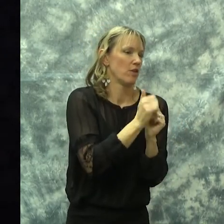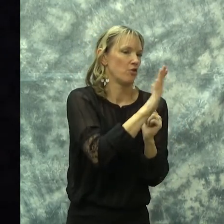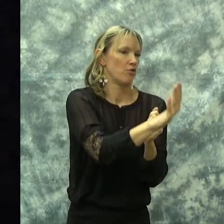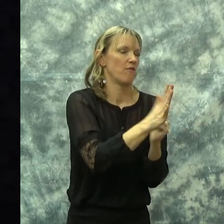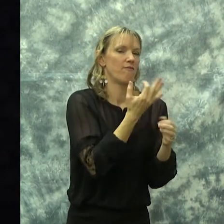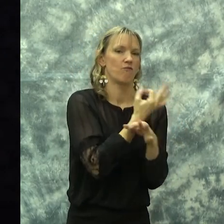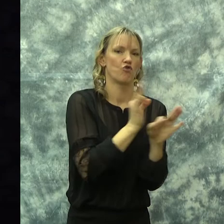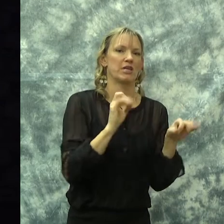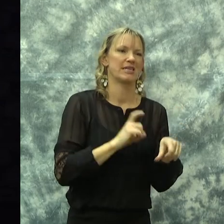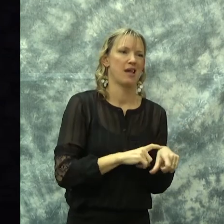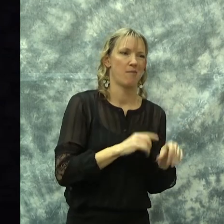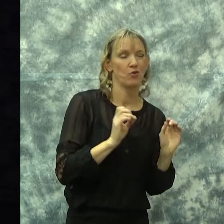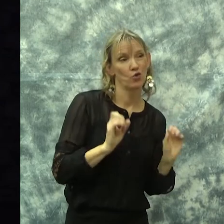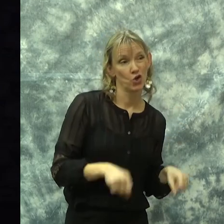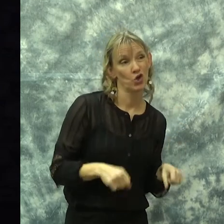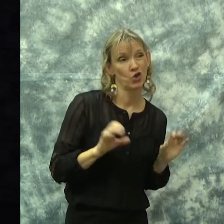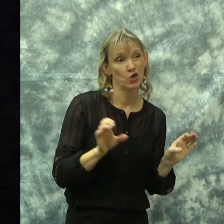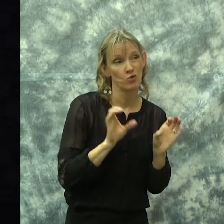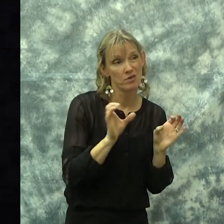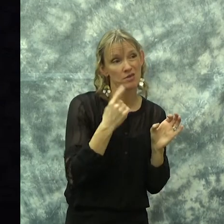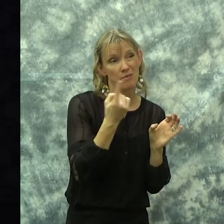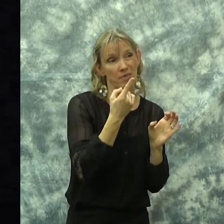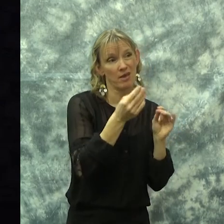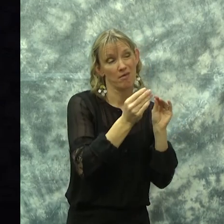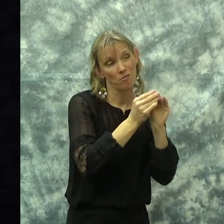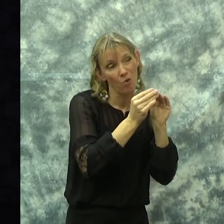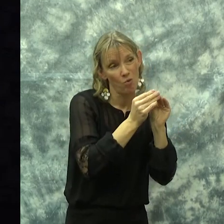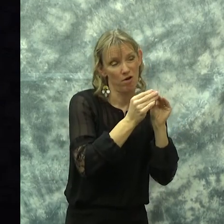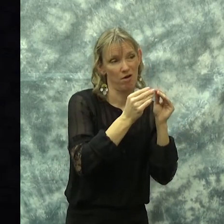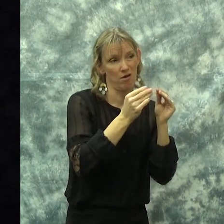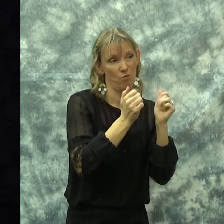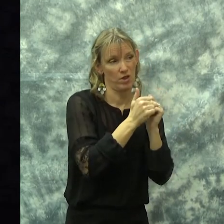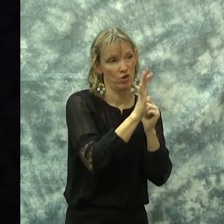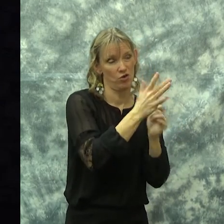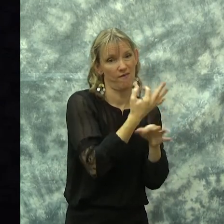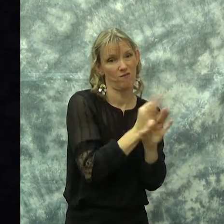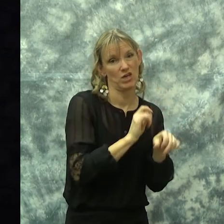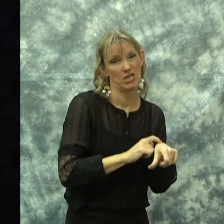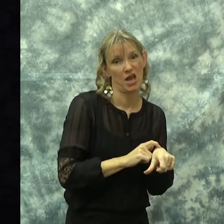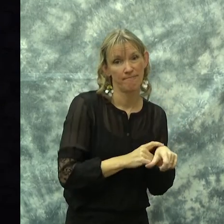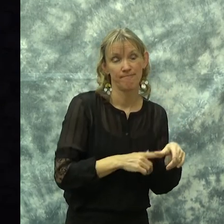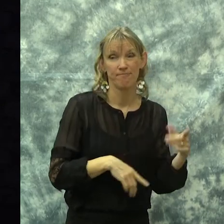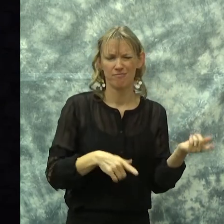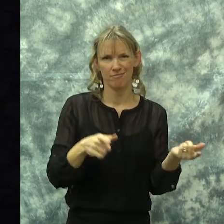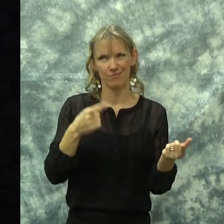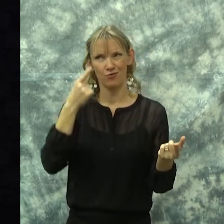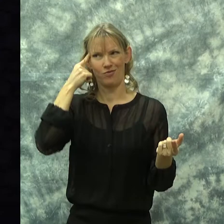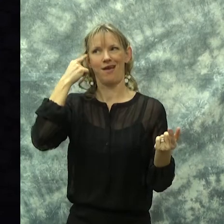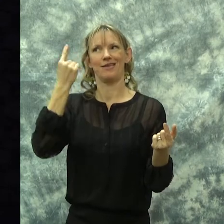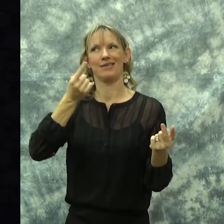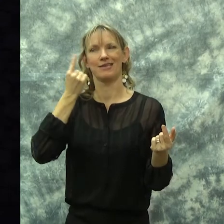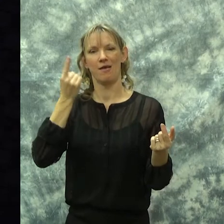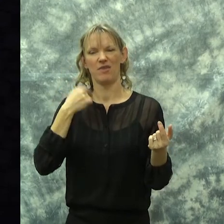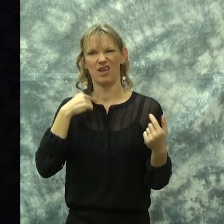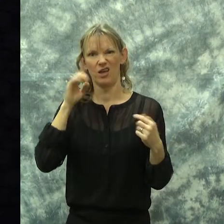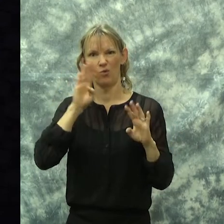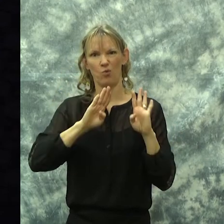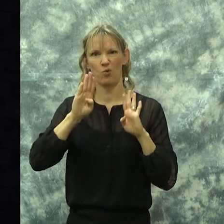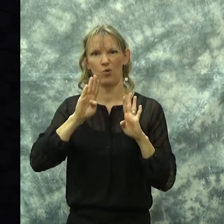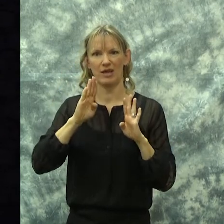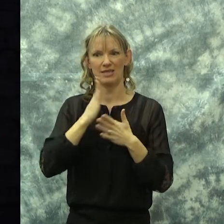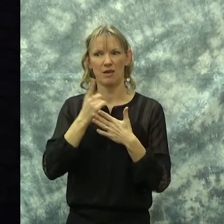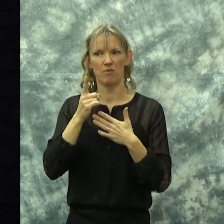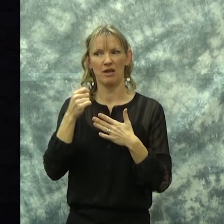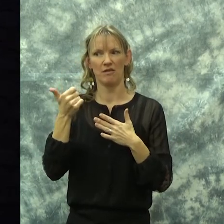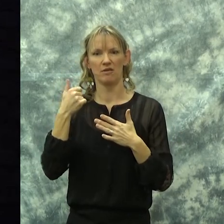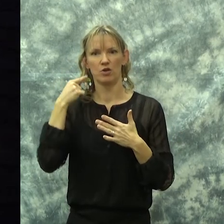time. Josh, you could be doing something more constructive with your free time. And have you ever thought something in your head and worried you were getting